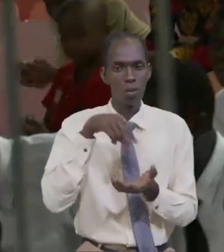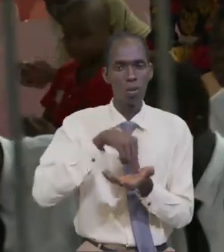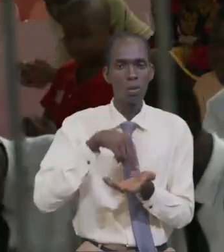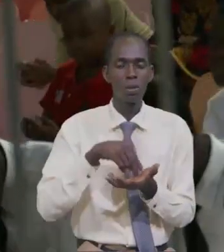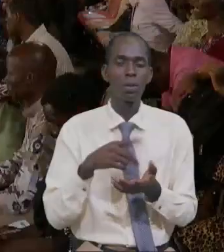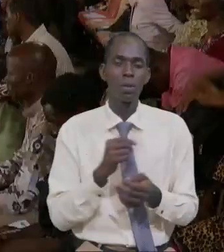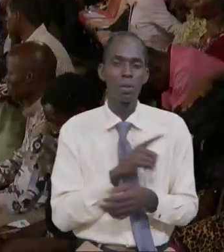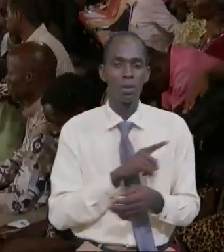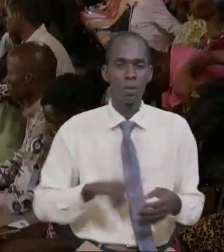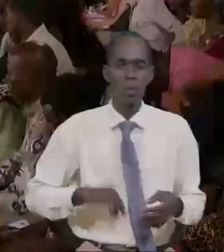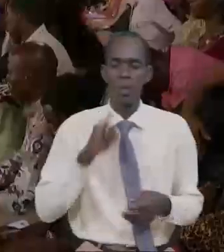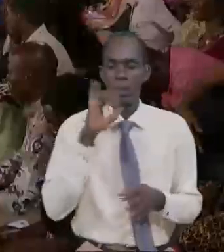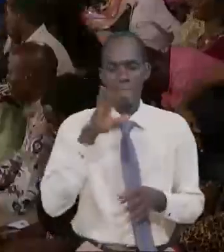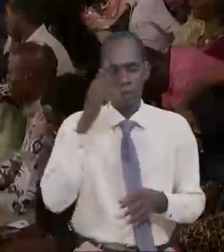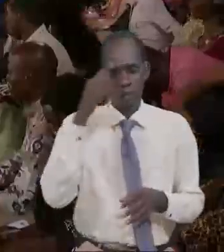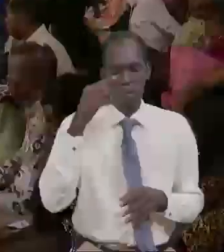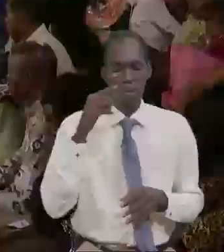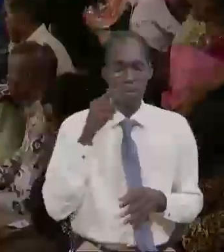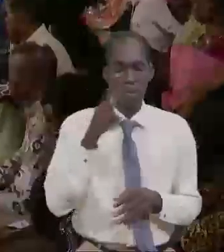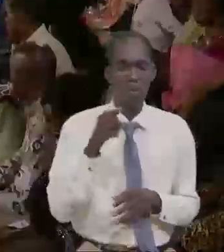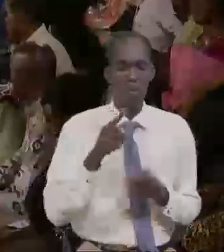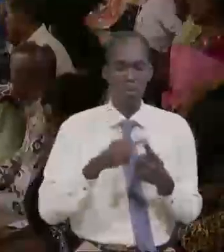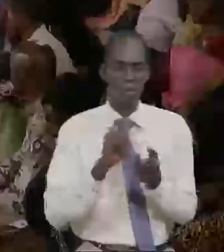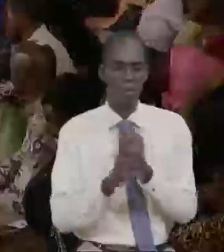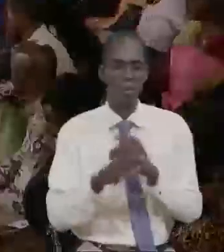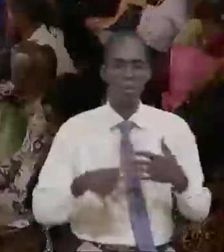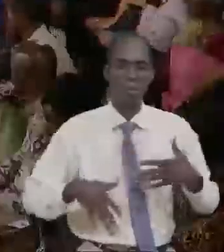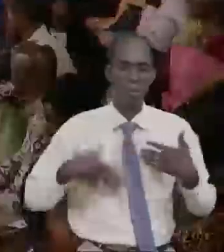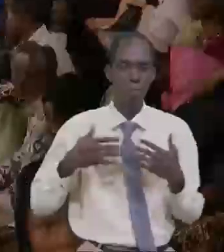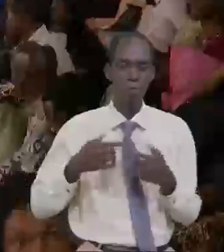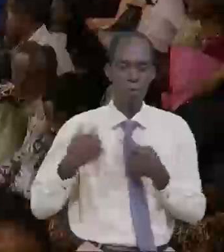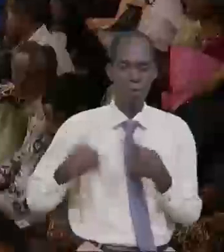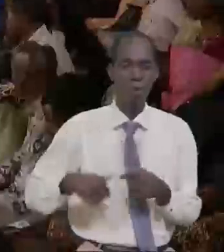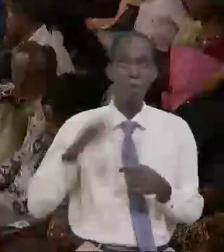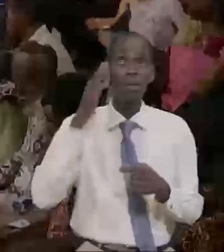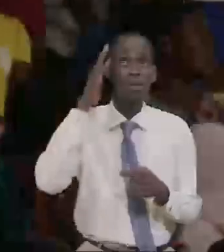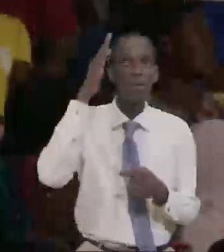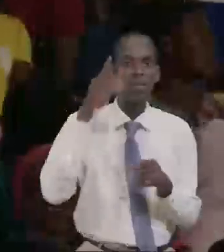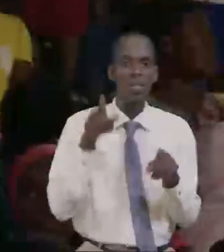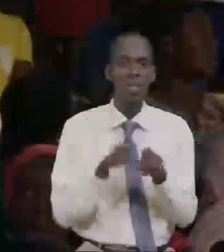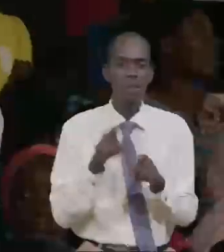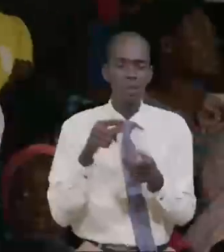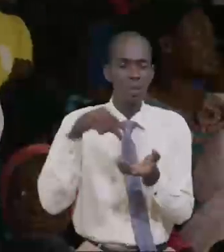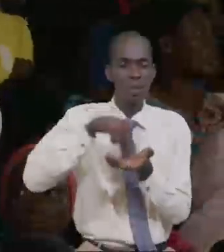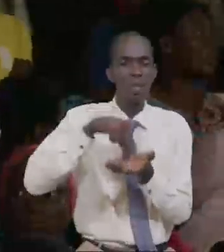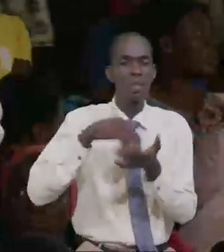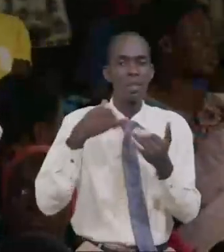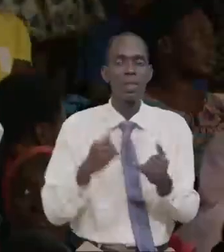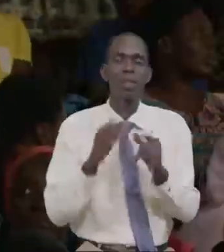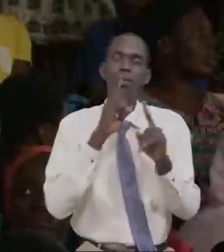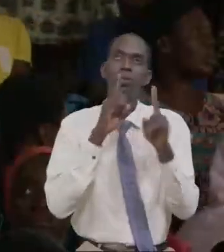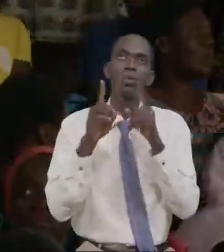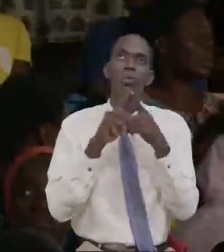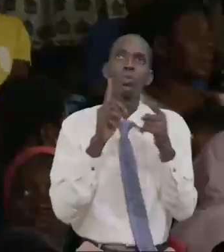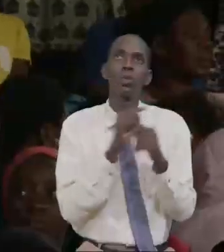tell the Lord, Lord, I want to forget the past. Lord, please forgive my